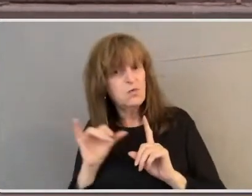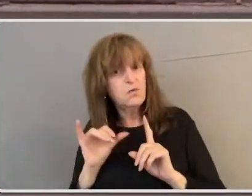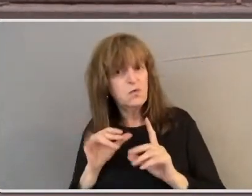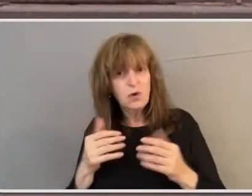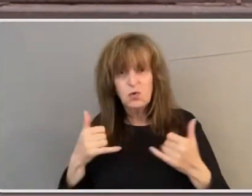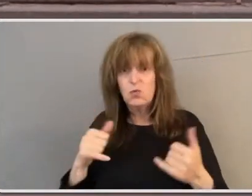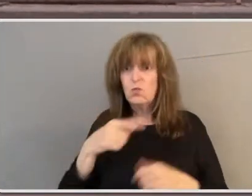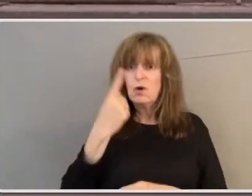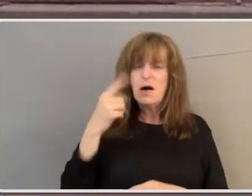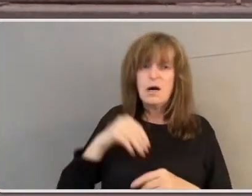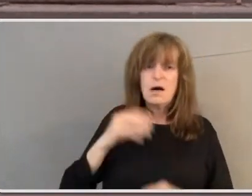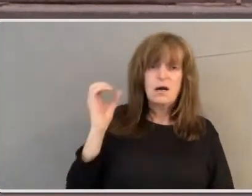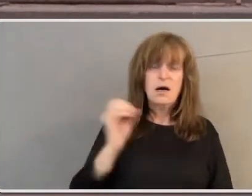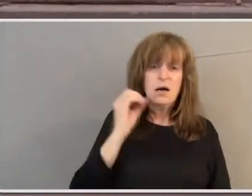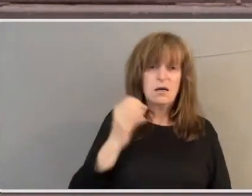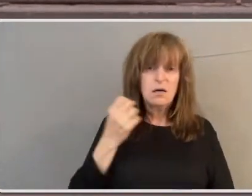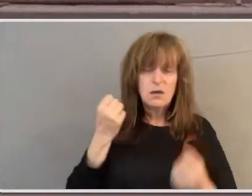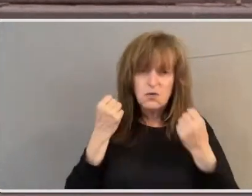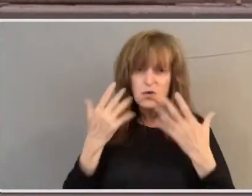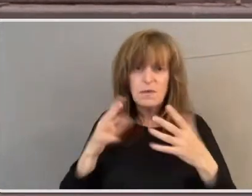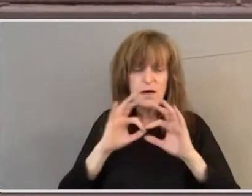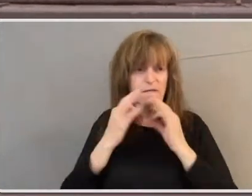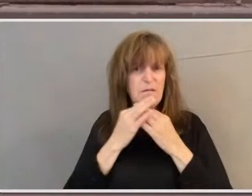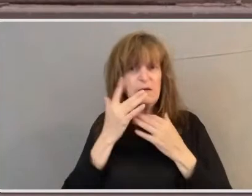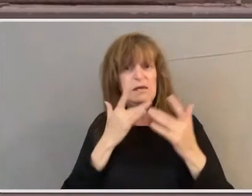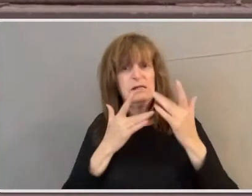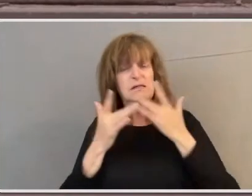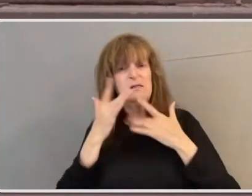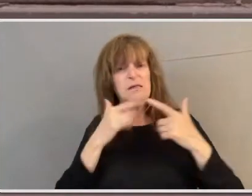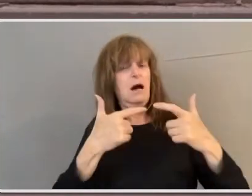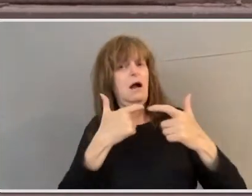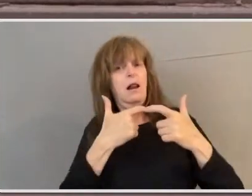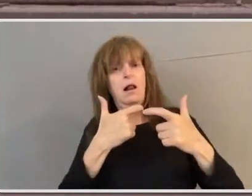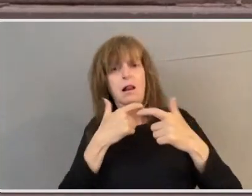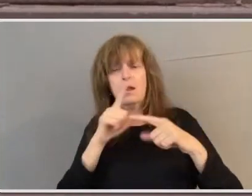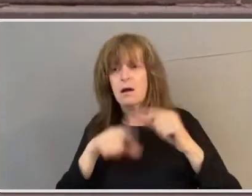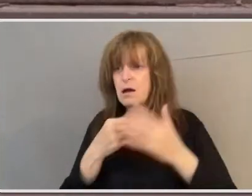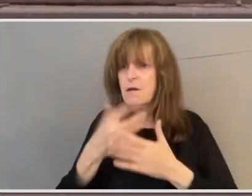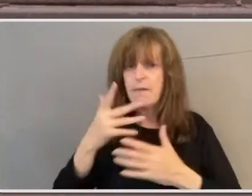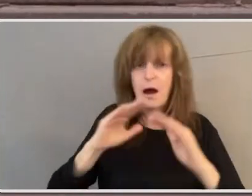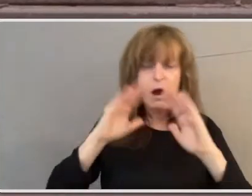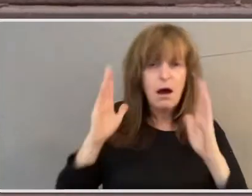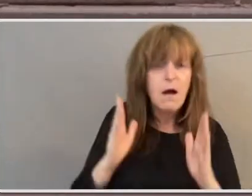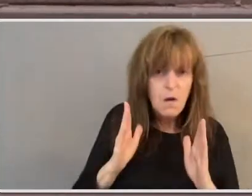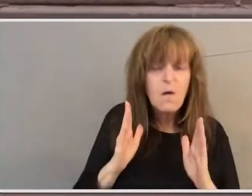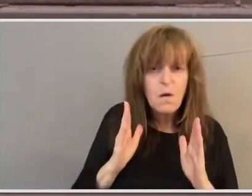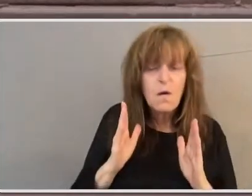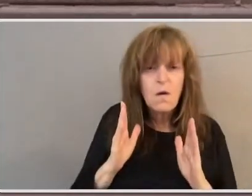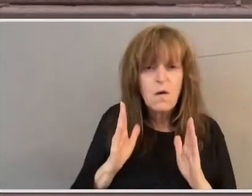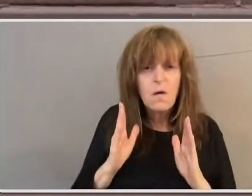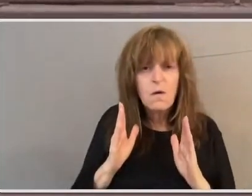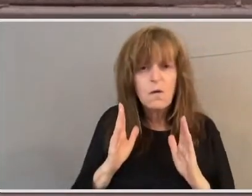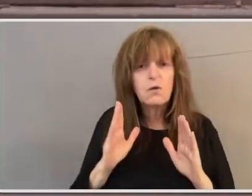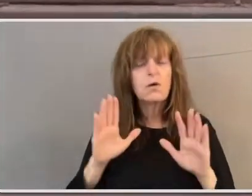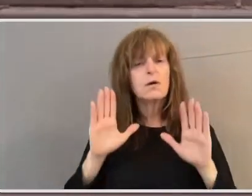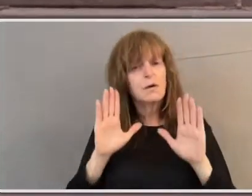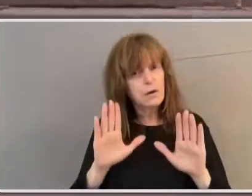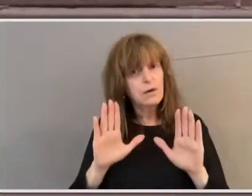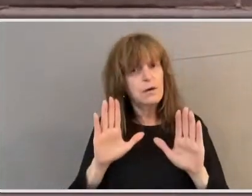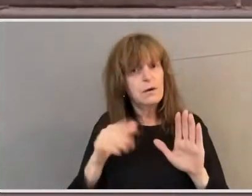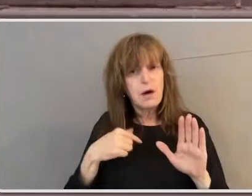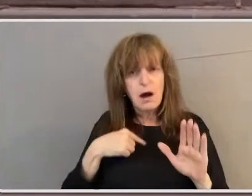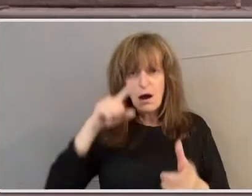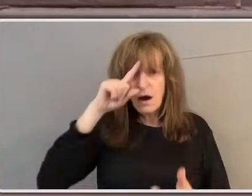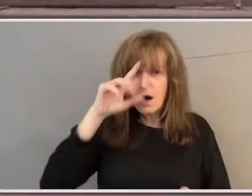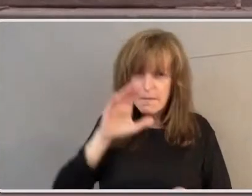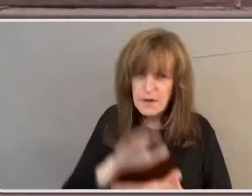many families are frozen out of the housing market. I'm a firm believer in tackling root